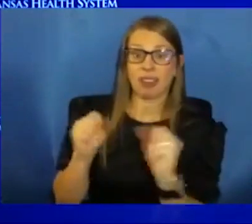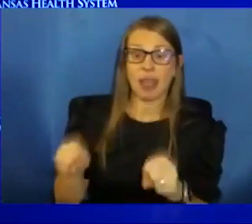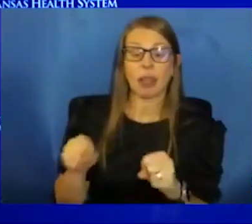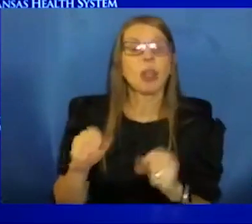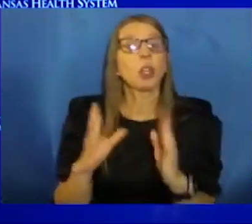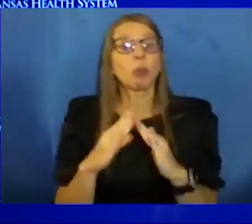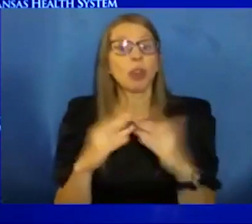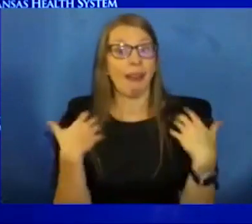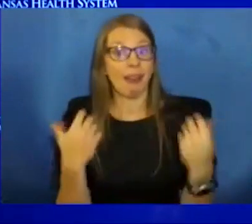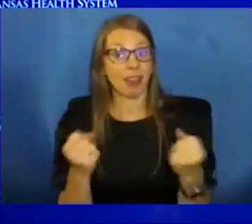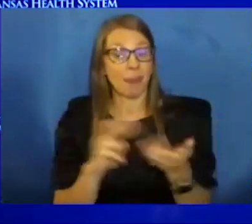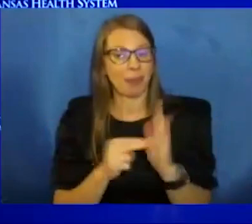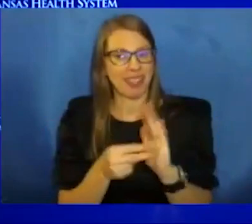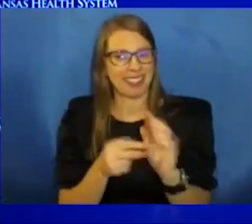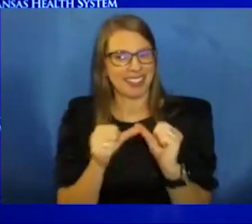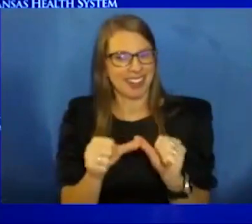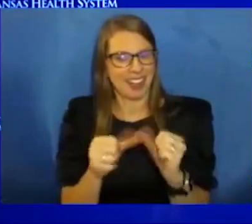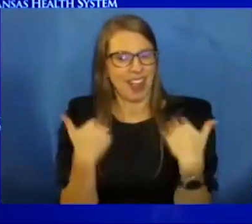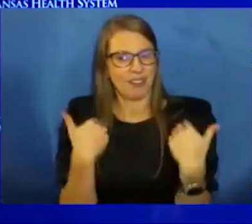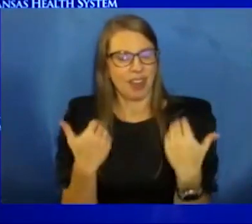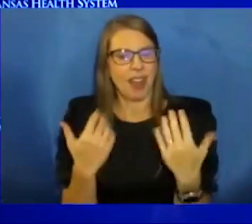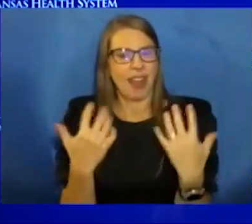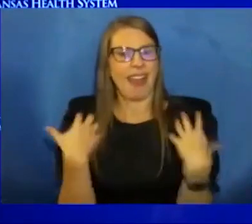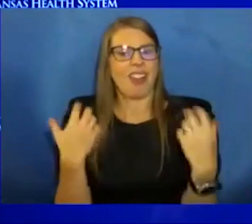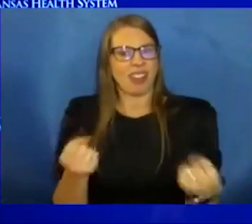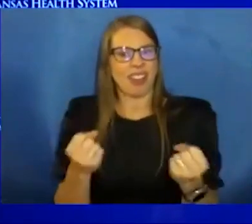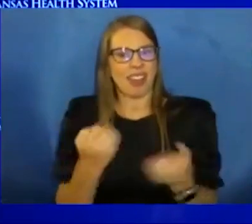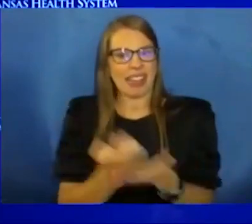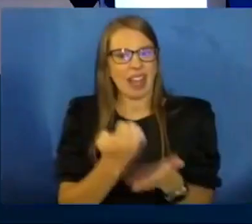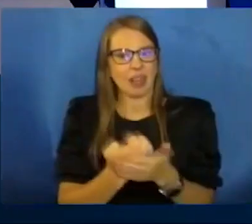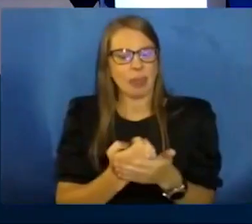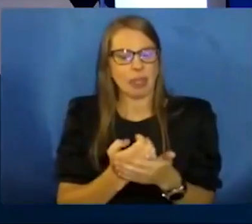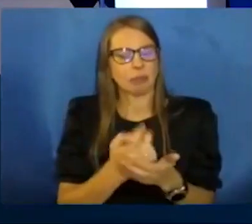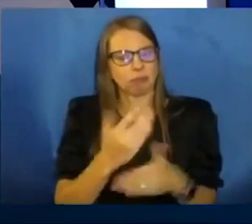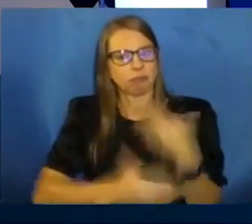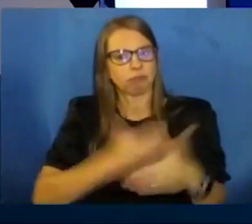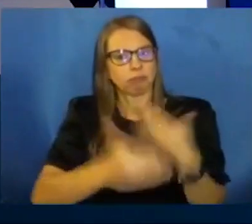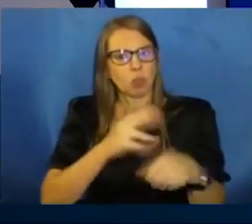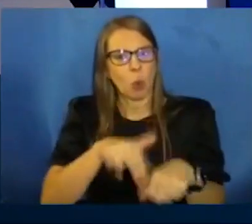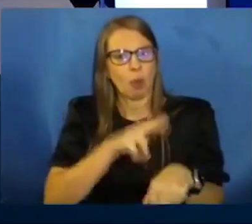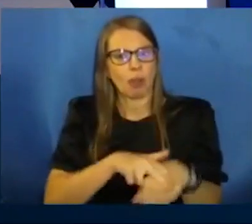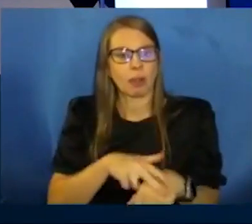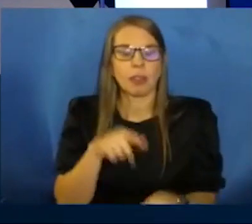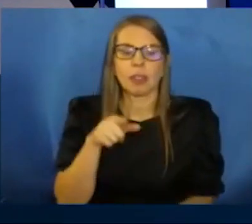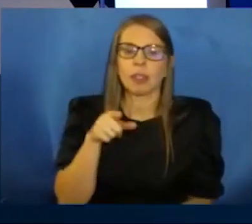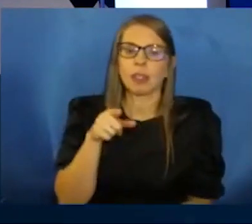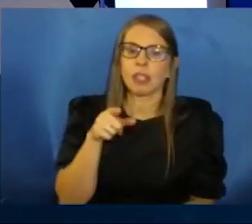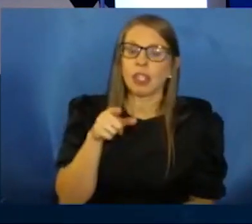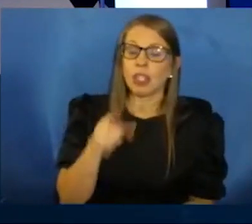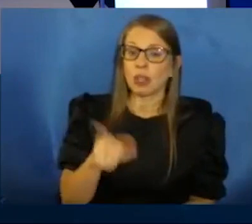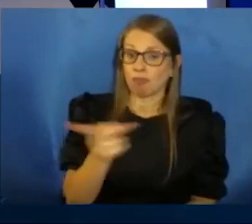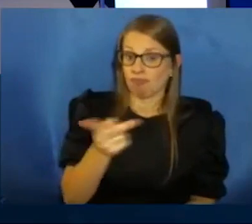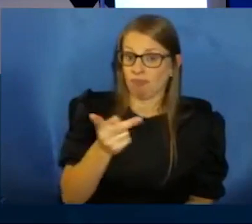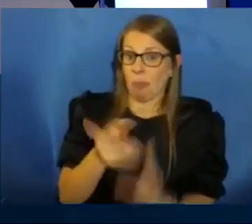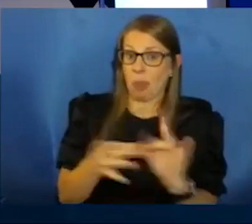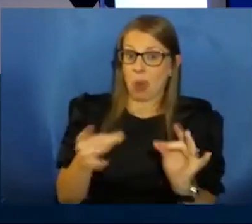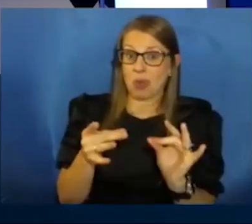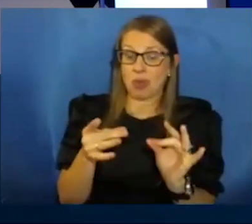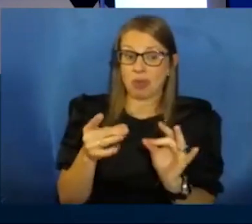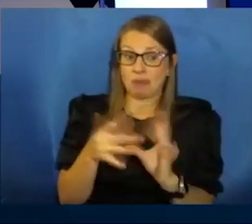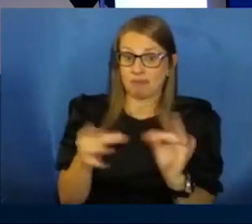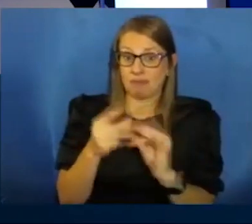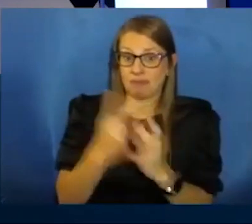attack, or if you fell and broke your leg, or a stroke. Those things that we have normally treated, now that we find it hard, or a lot of hospitals, as we